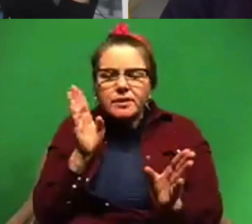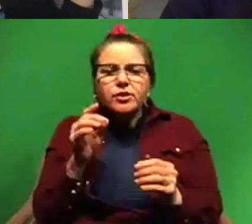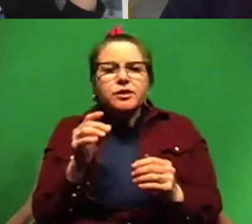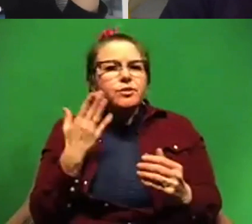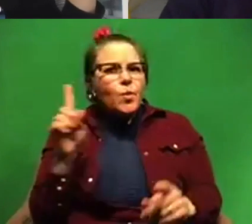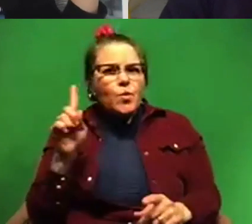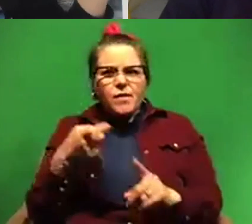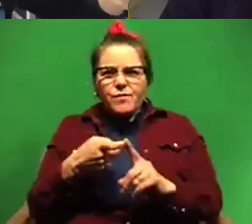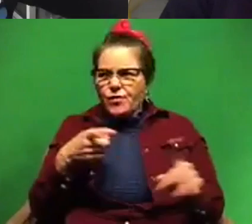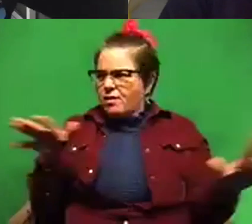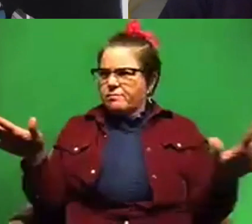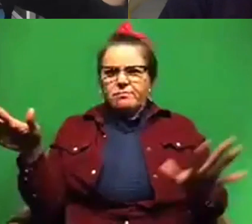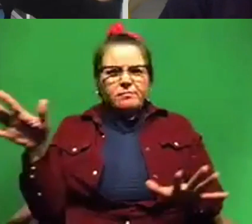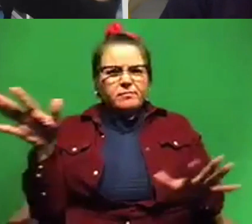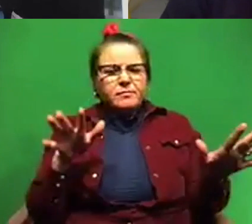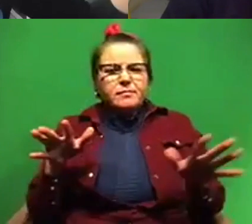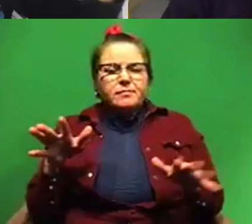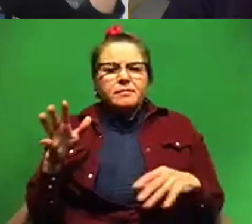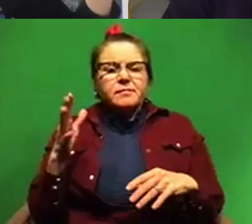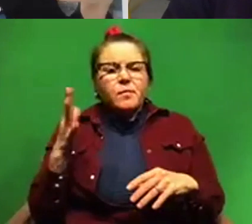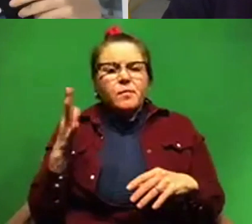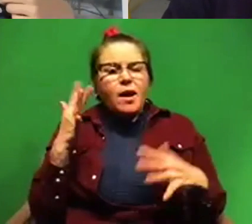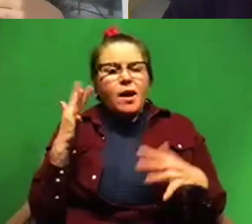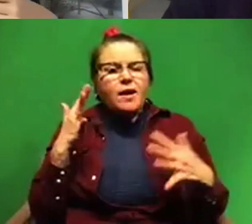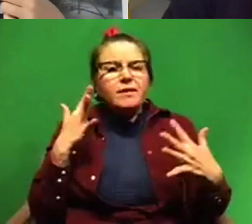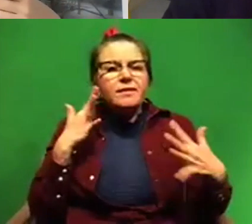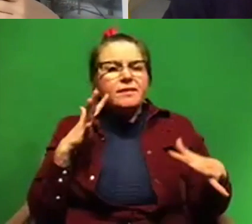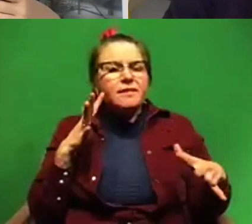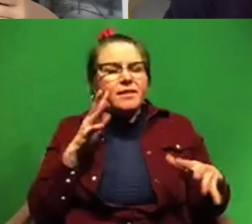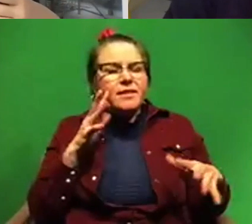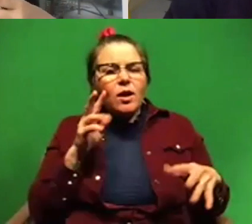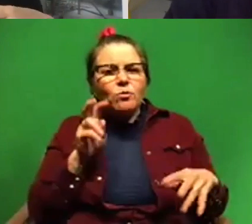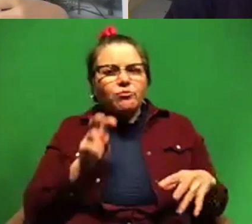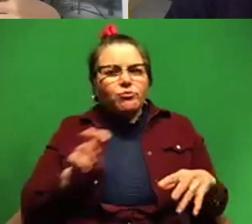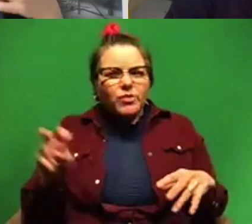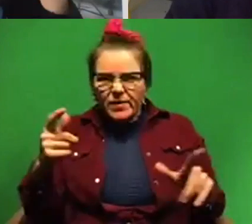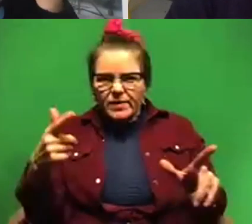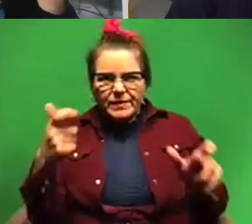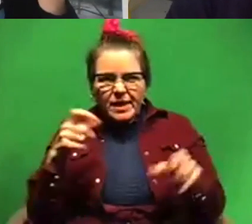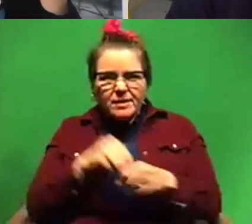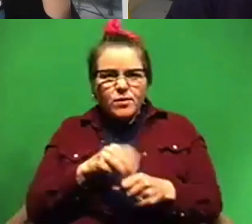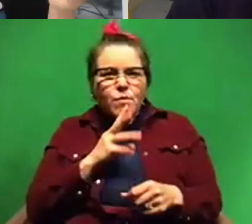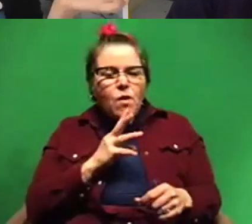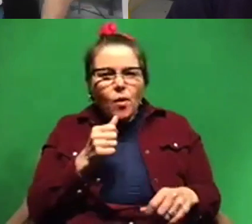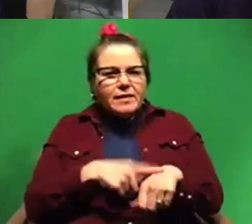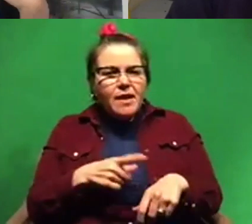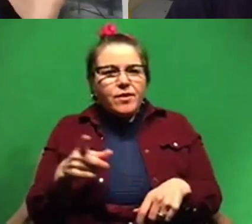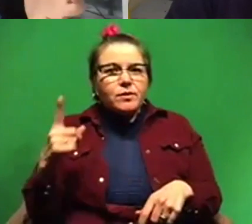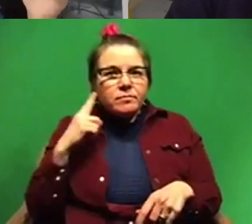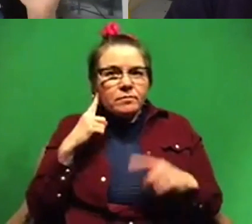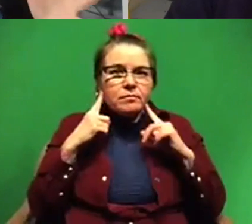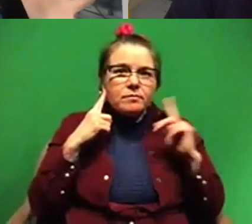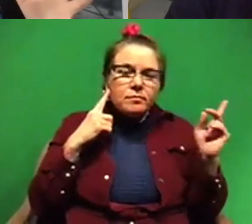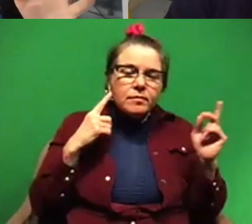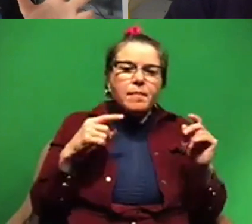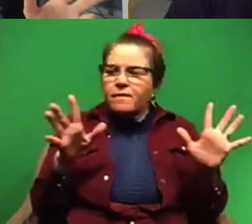coming from, because sound travels so quickly in the water that we don't have time for it to go from left ear to right ear. So you kind of have to like